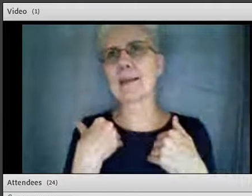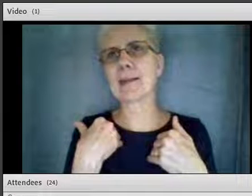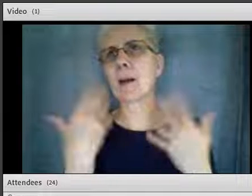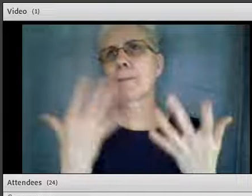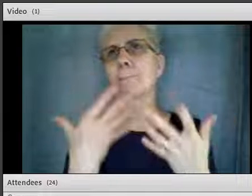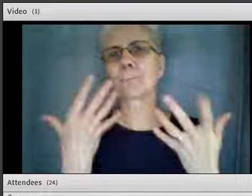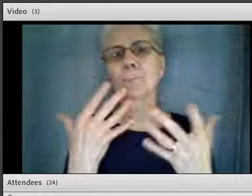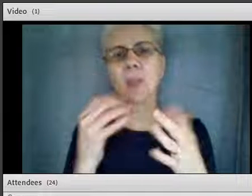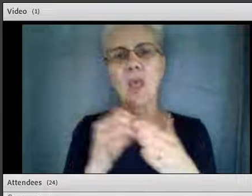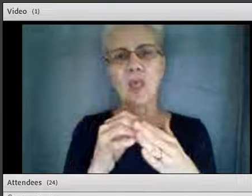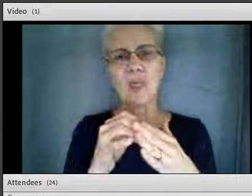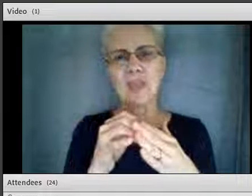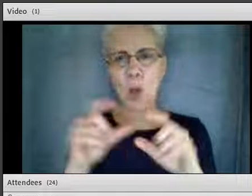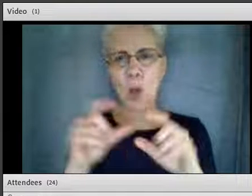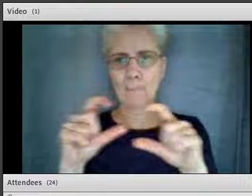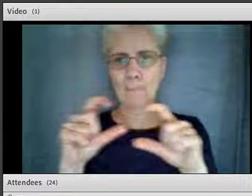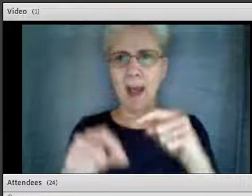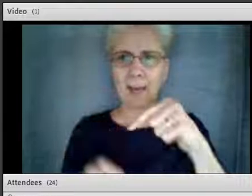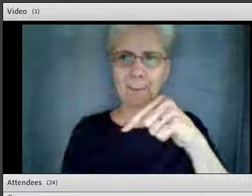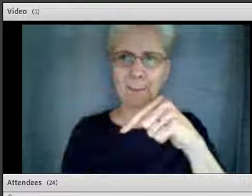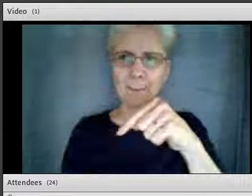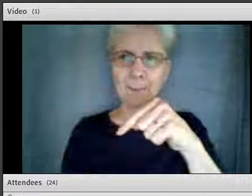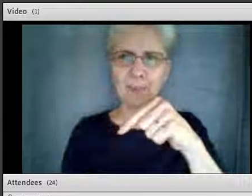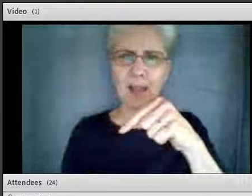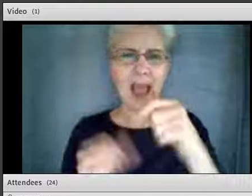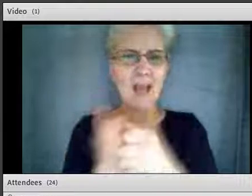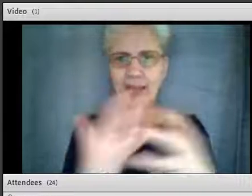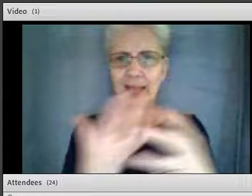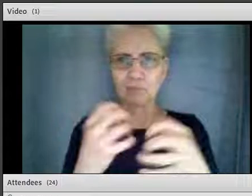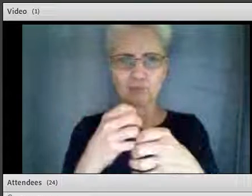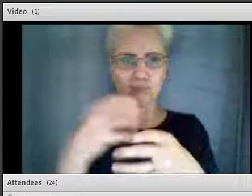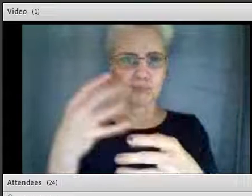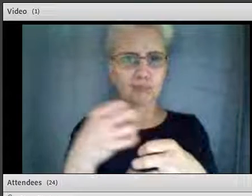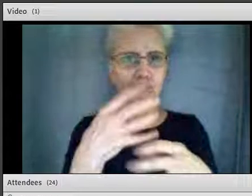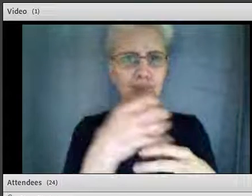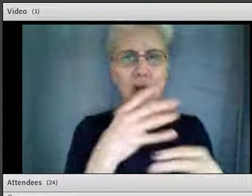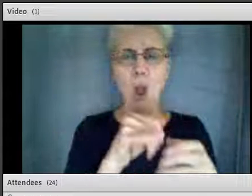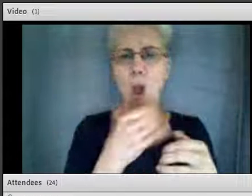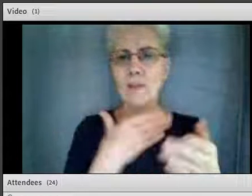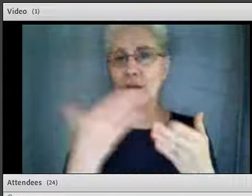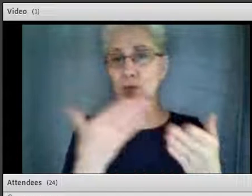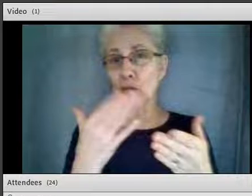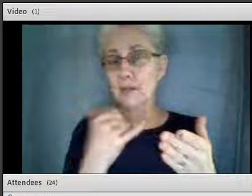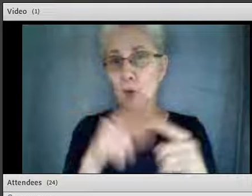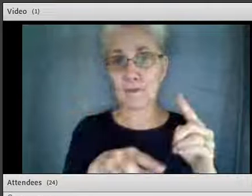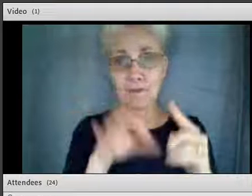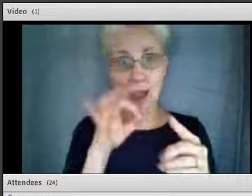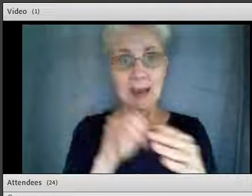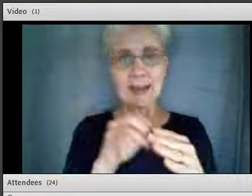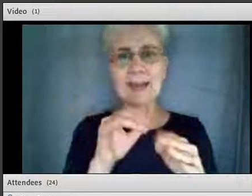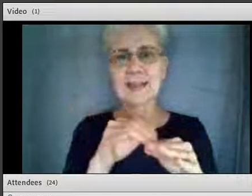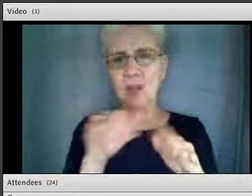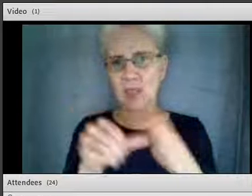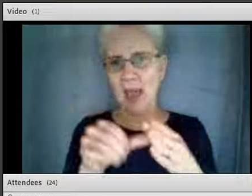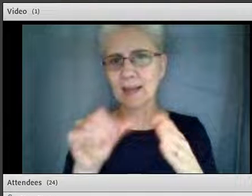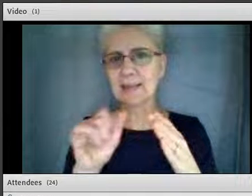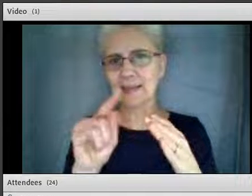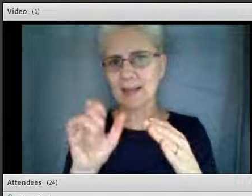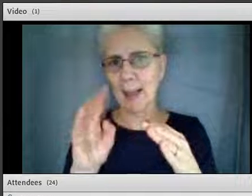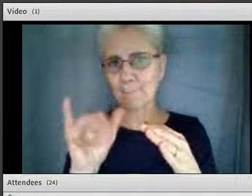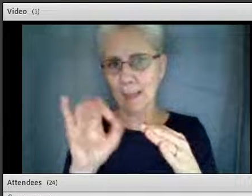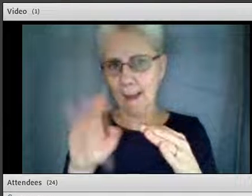just everything. Here's all of our services. If you couldn't find it, it's almost like a sitemap. You can do things like that on